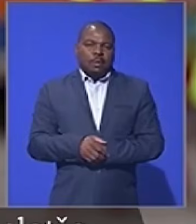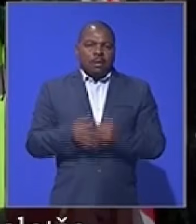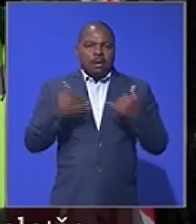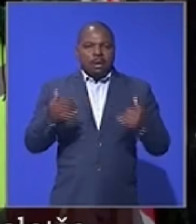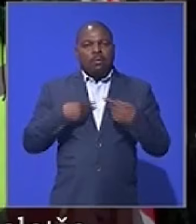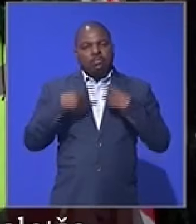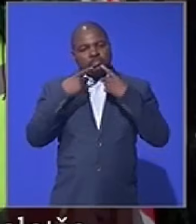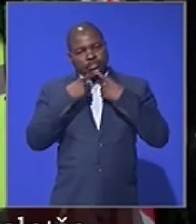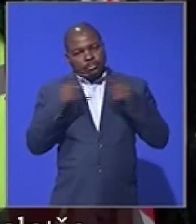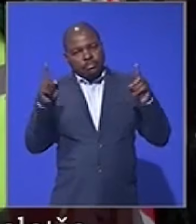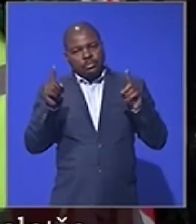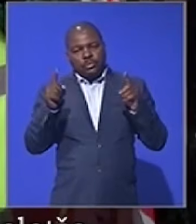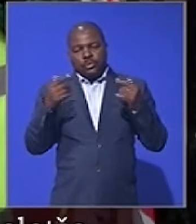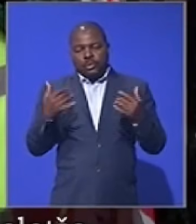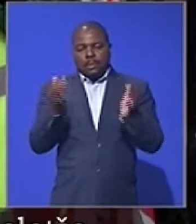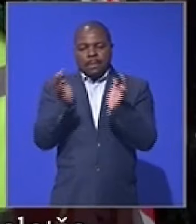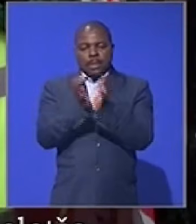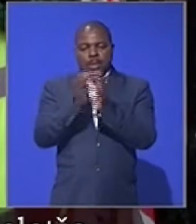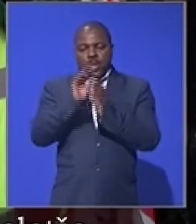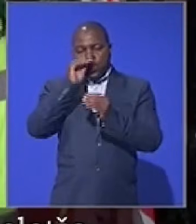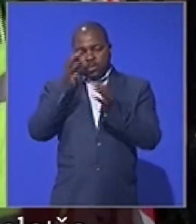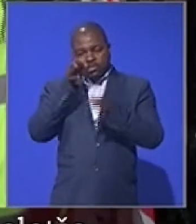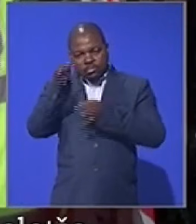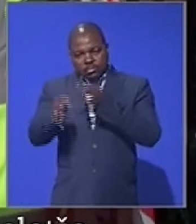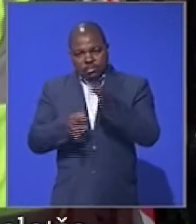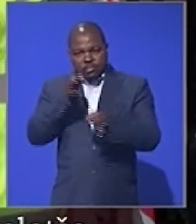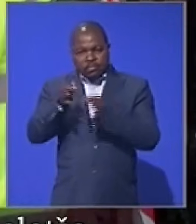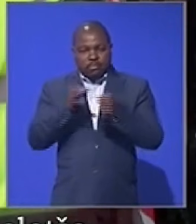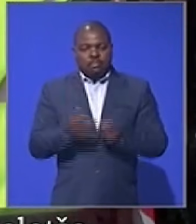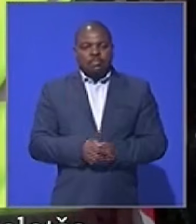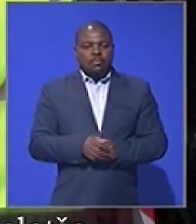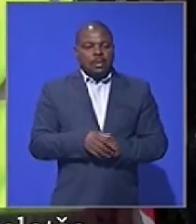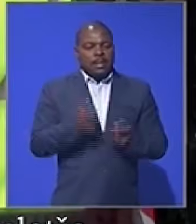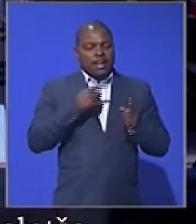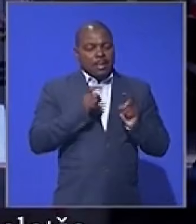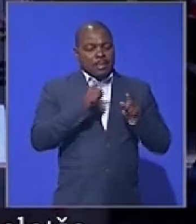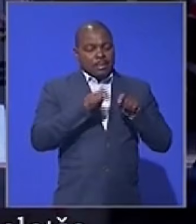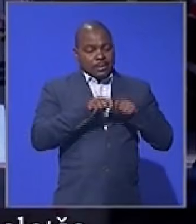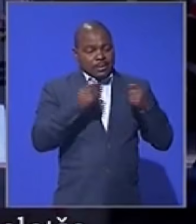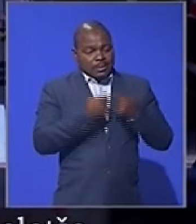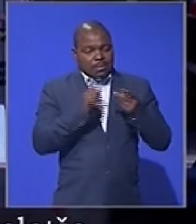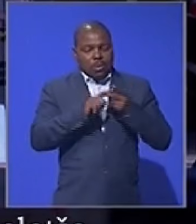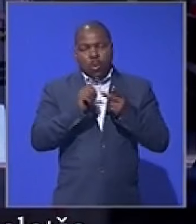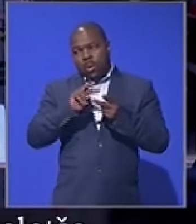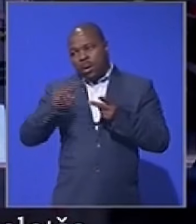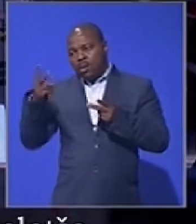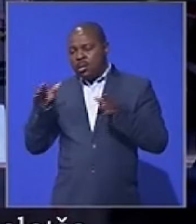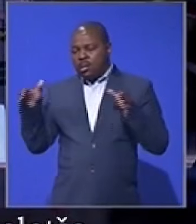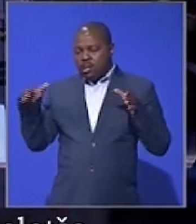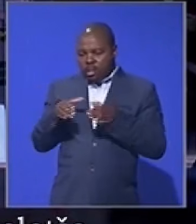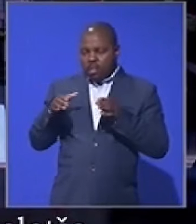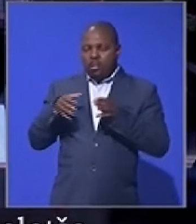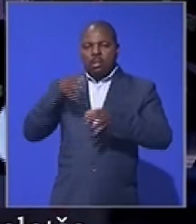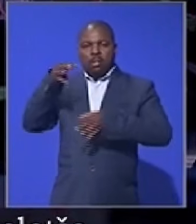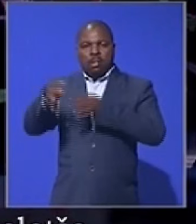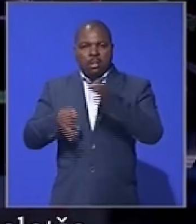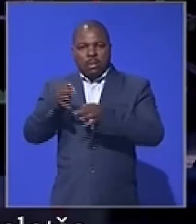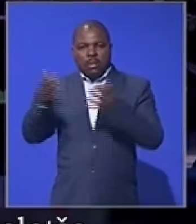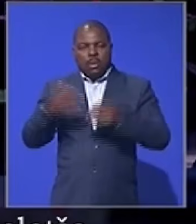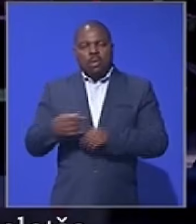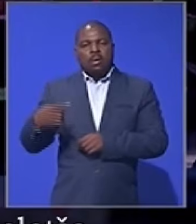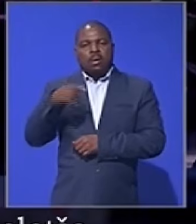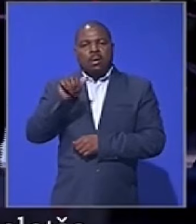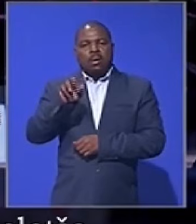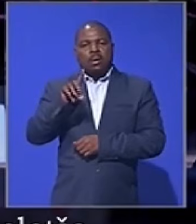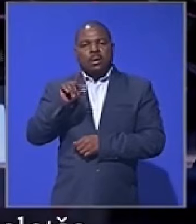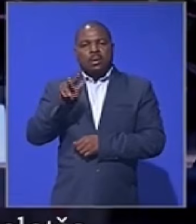gabjale e lokollotšwe kopanong ya babegaditaba ya dihlopha tša tlhakodišo le batšeakarolo ba bangwe ka masepaleng wa Garden